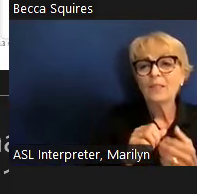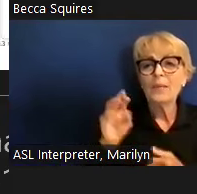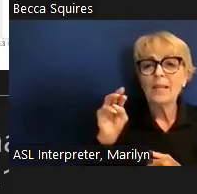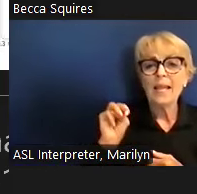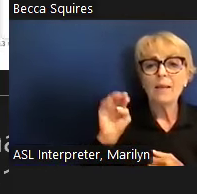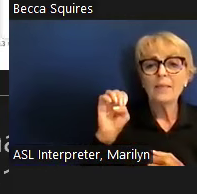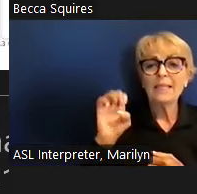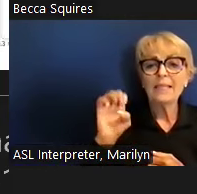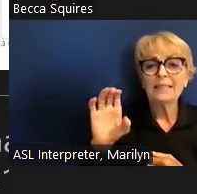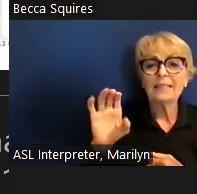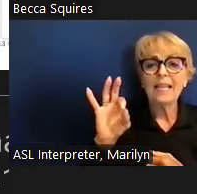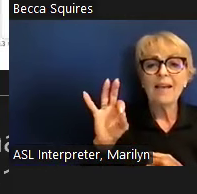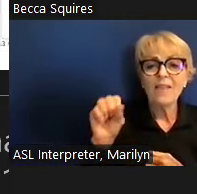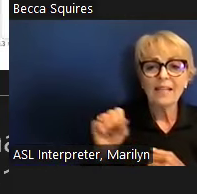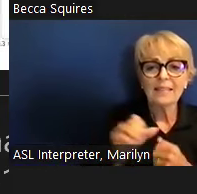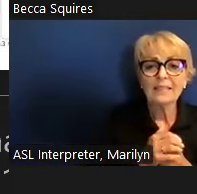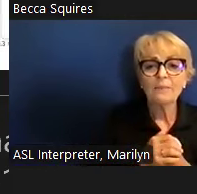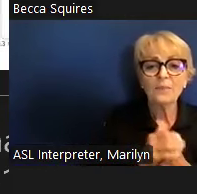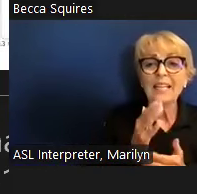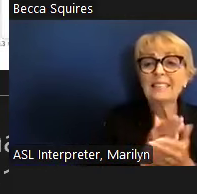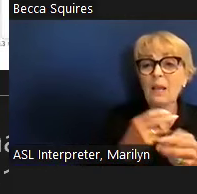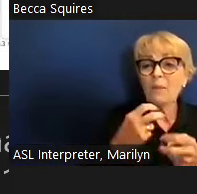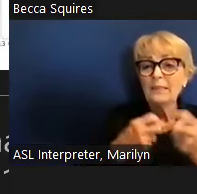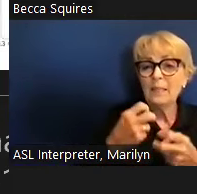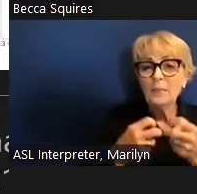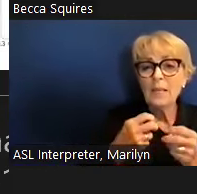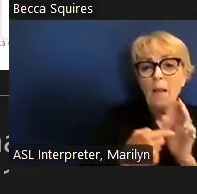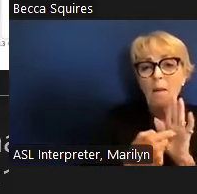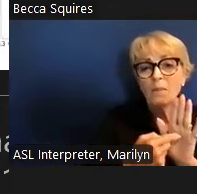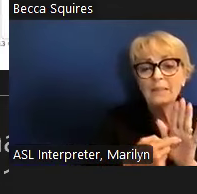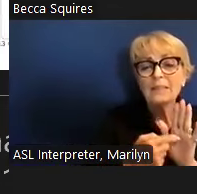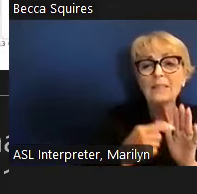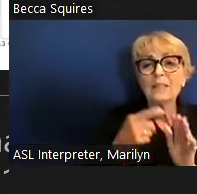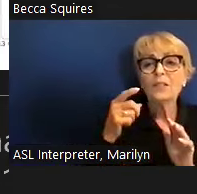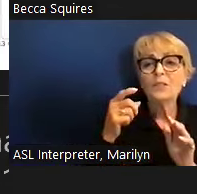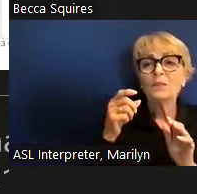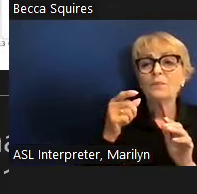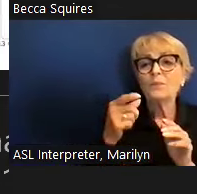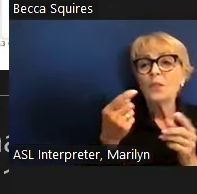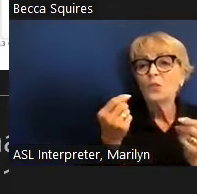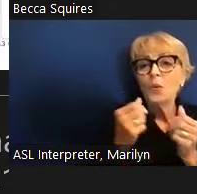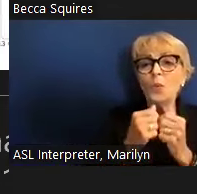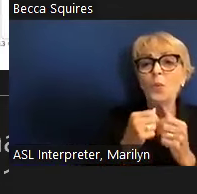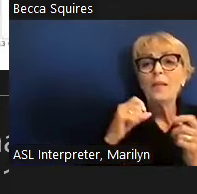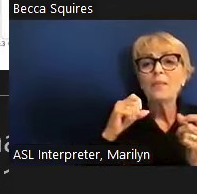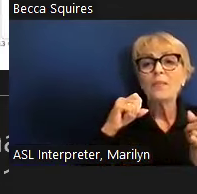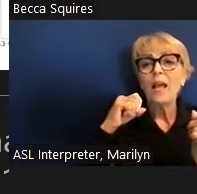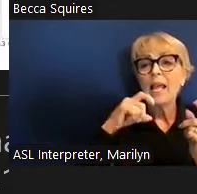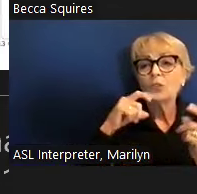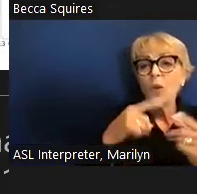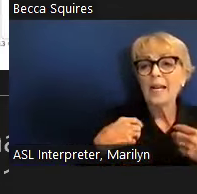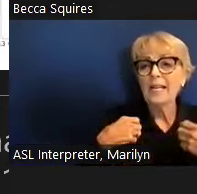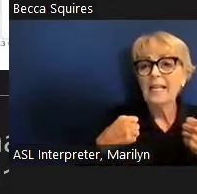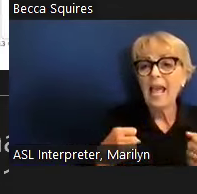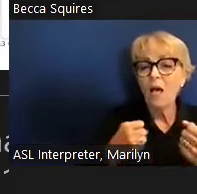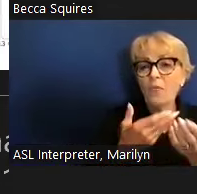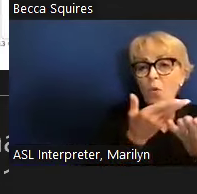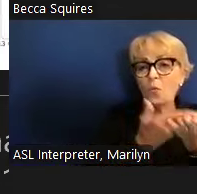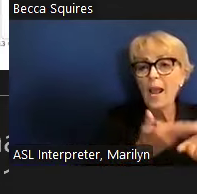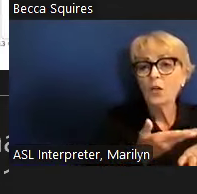MECFS. Now, some of the symptoms, what you can do with the electronic health record is you can look